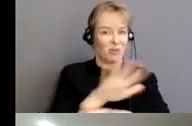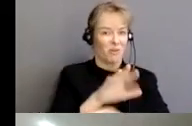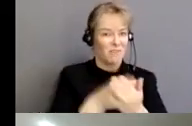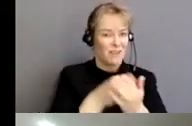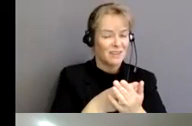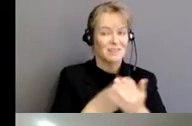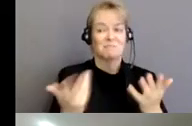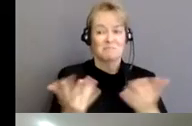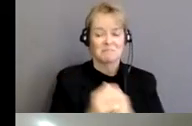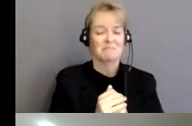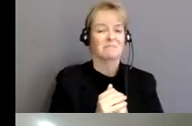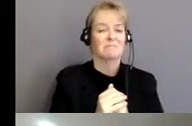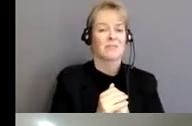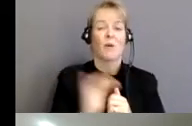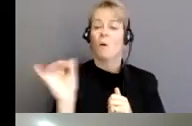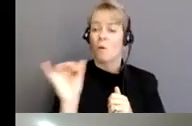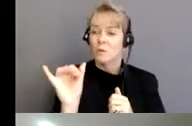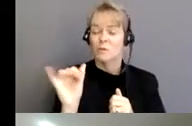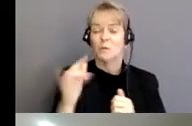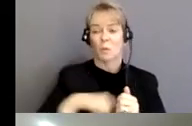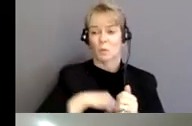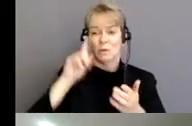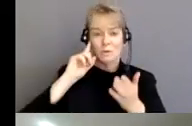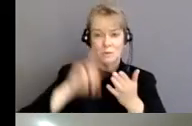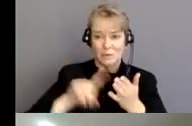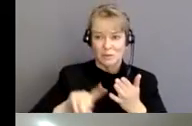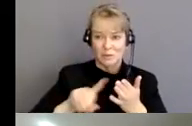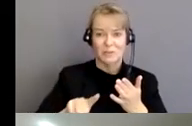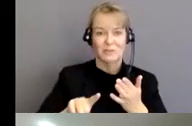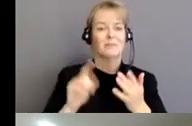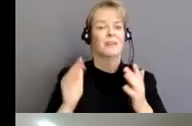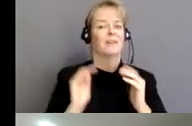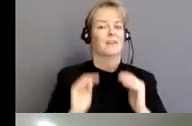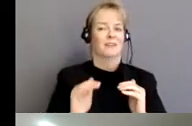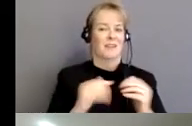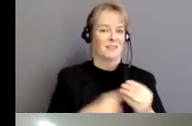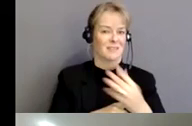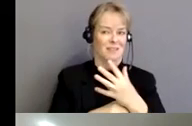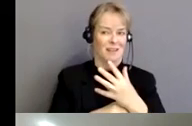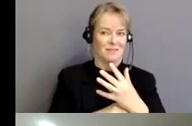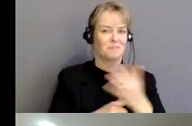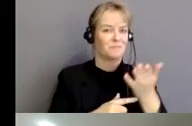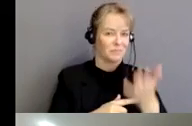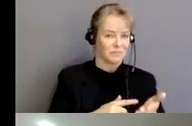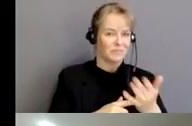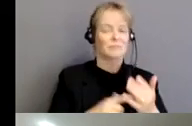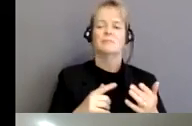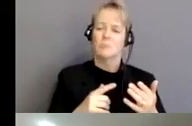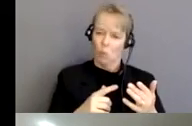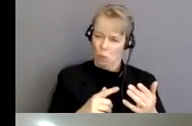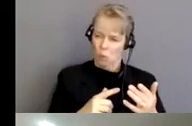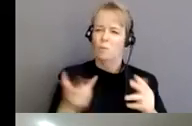we also know, and next slide, please, is that there's a lot of frauds going